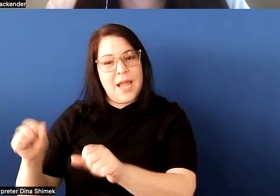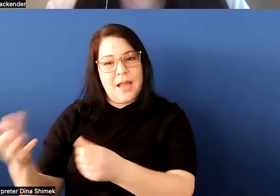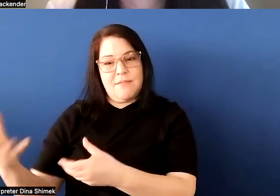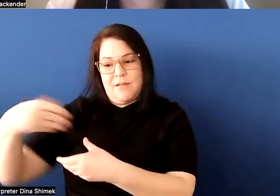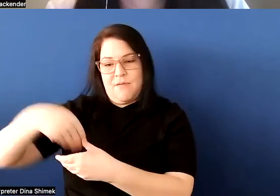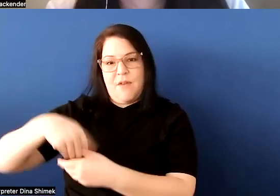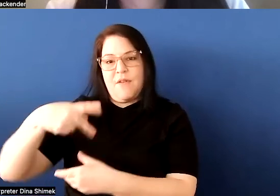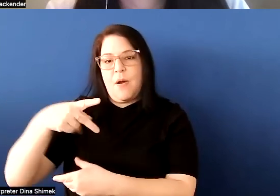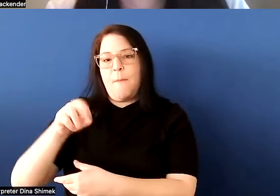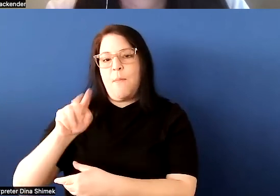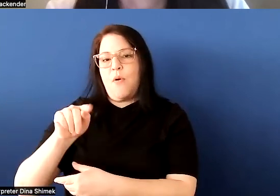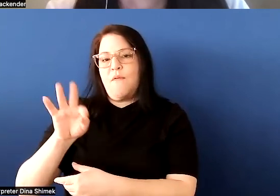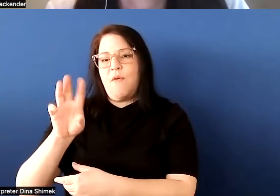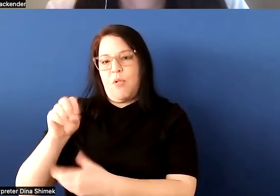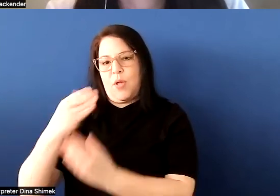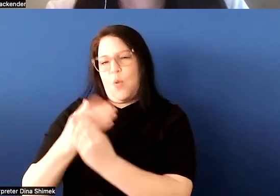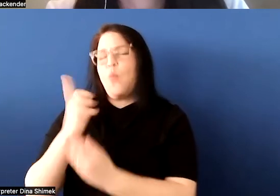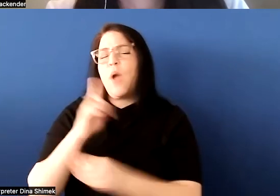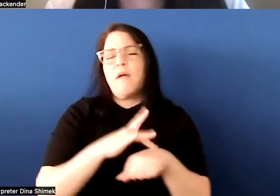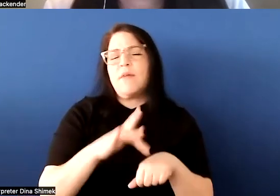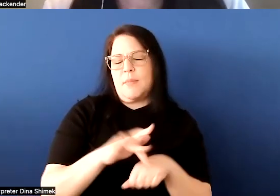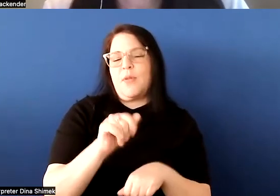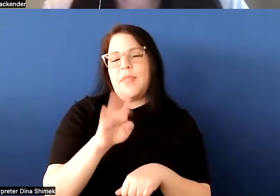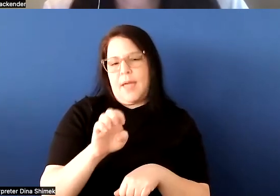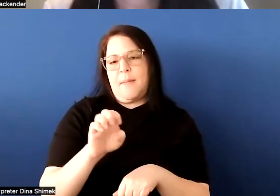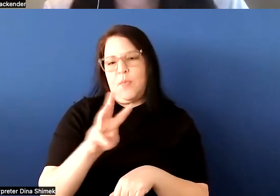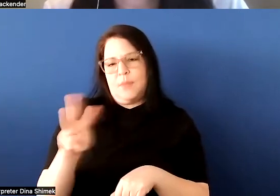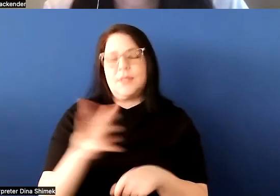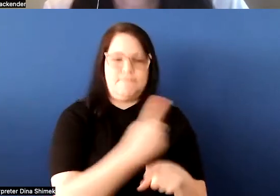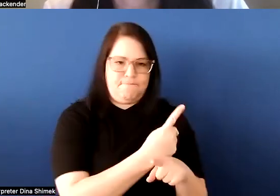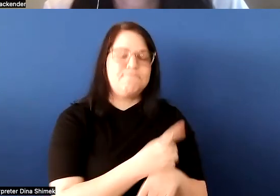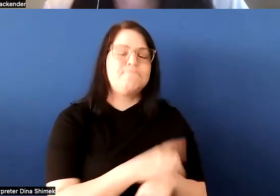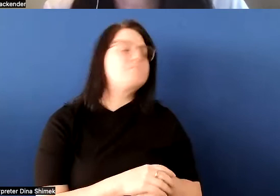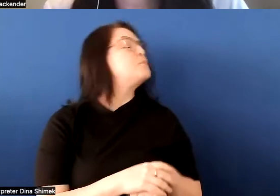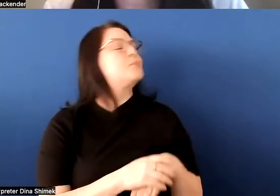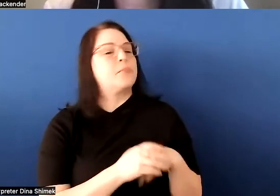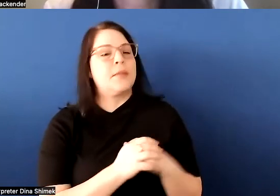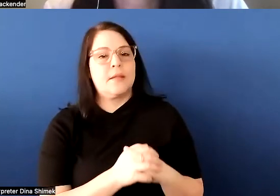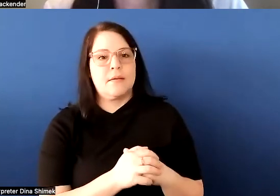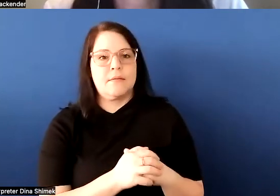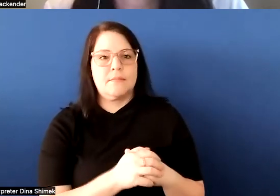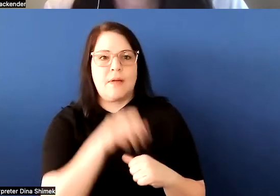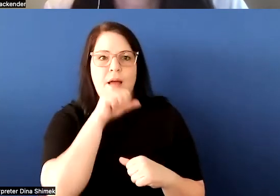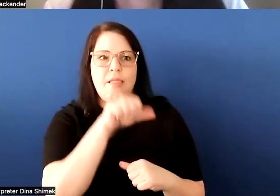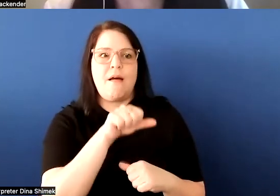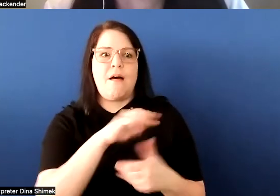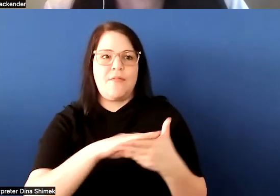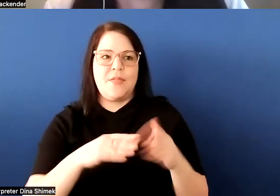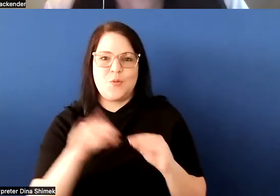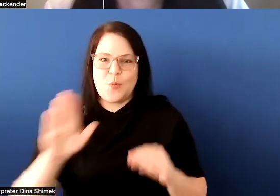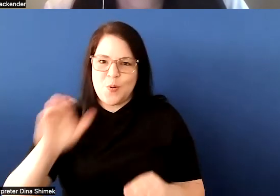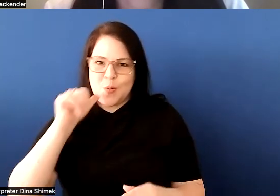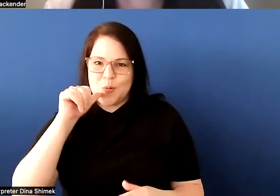Able platform. That's right. And, I love hearing the story about your